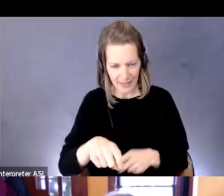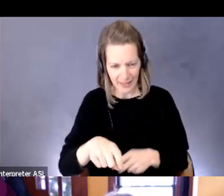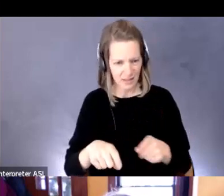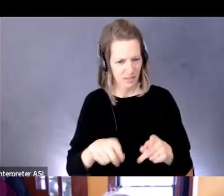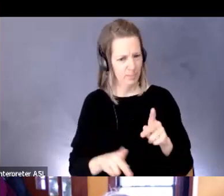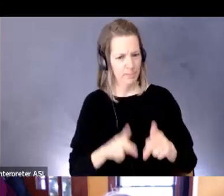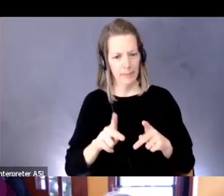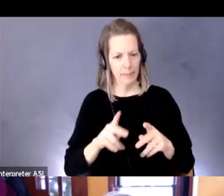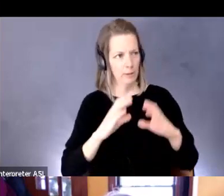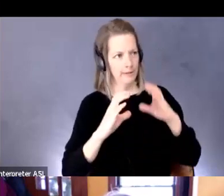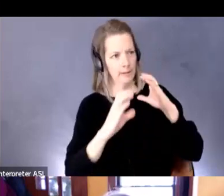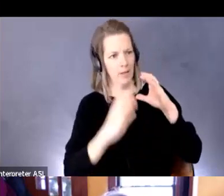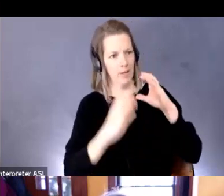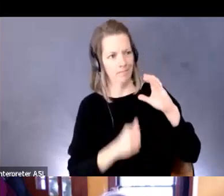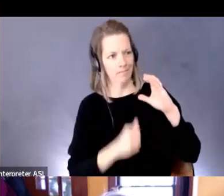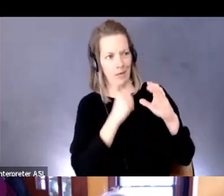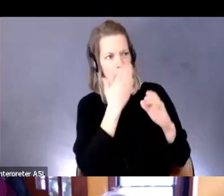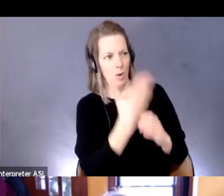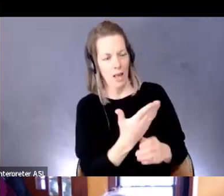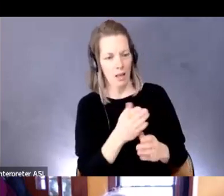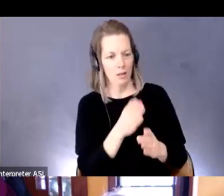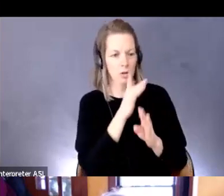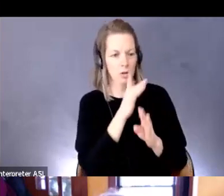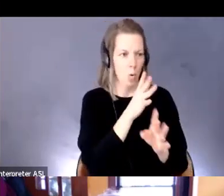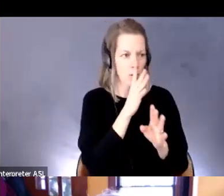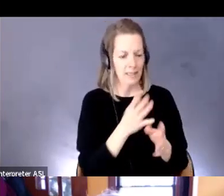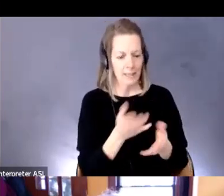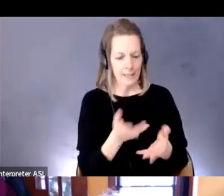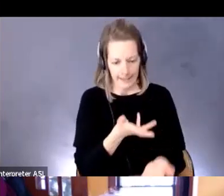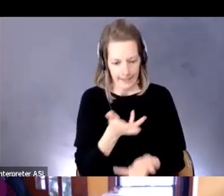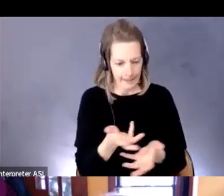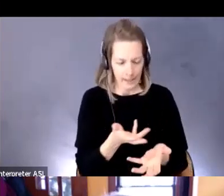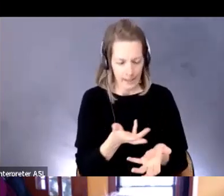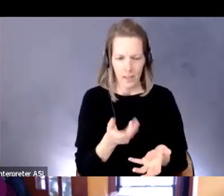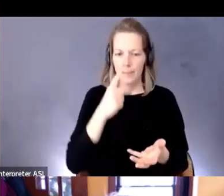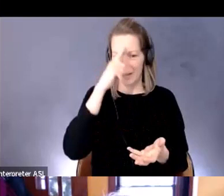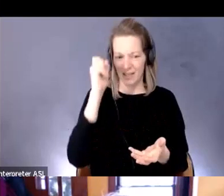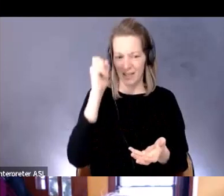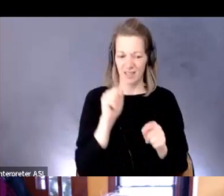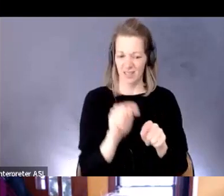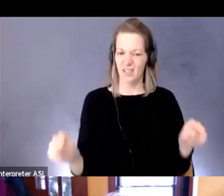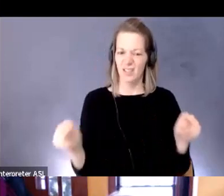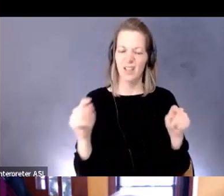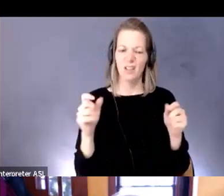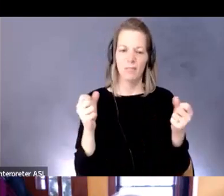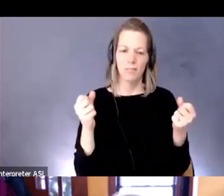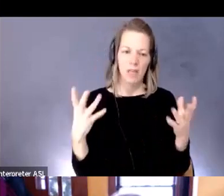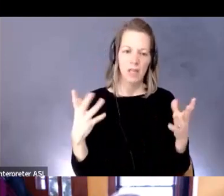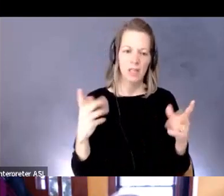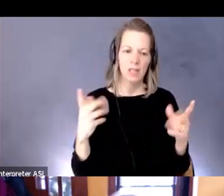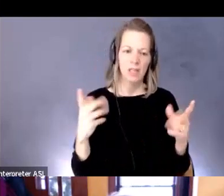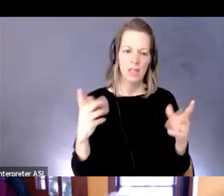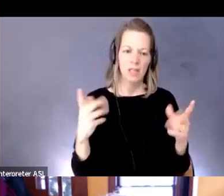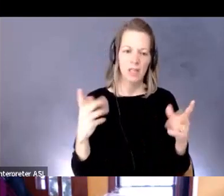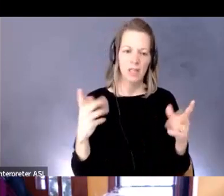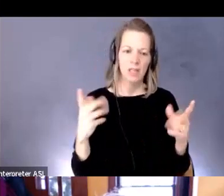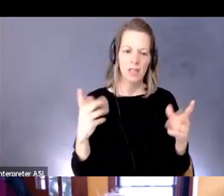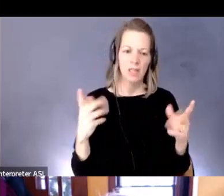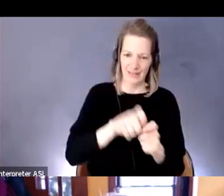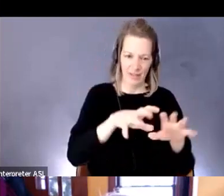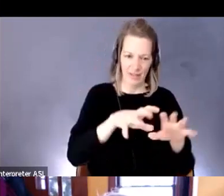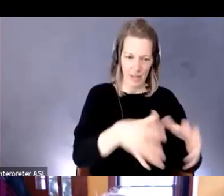very understandably through spoken words are that there are members of so many distinct categorical